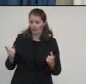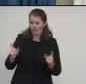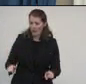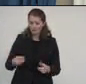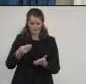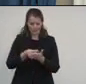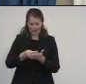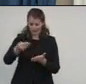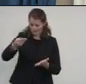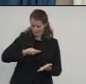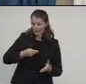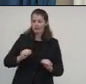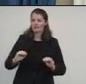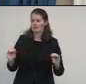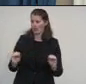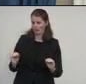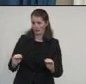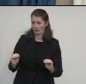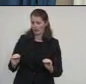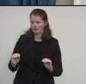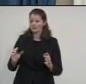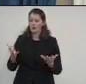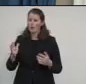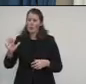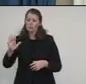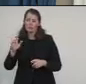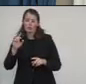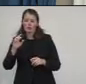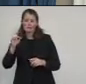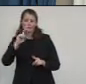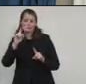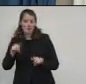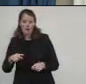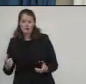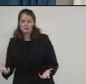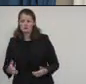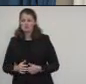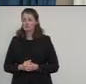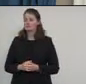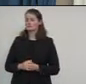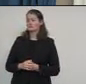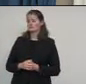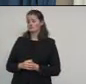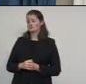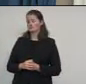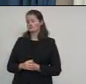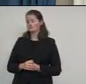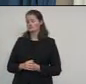gaming, and I'm going to leave it up to her and the statistics to determine how quickly that can be.